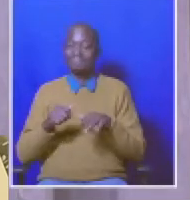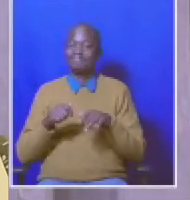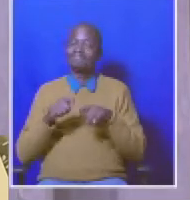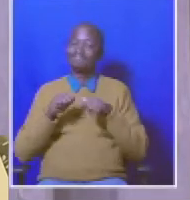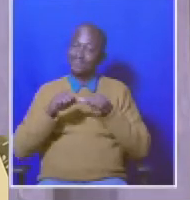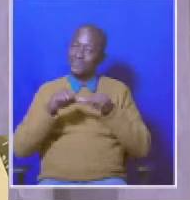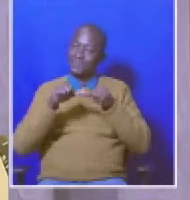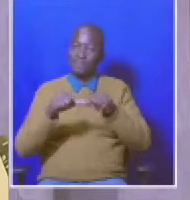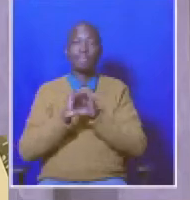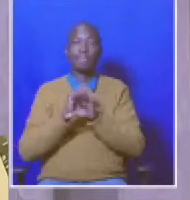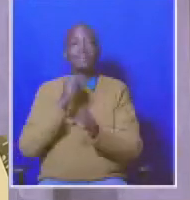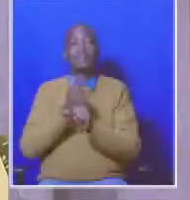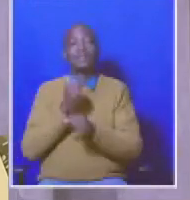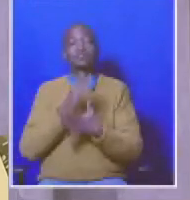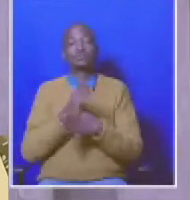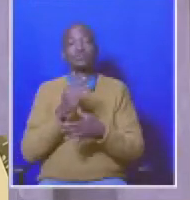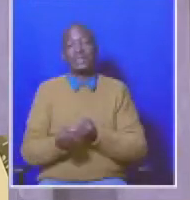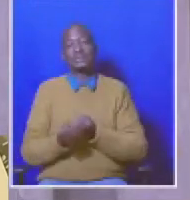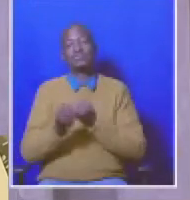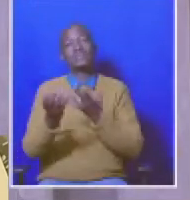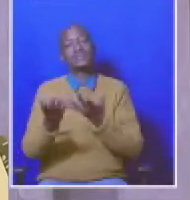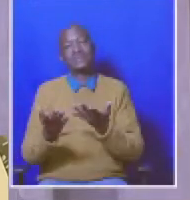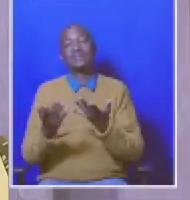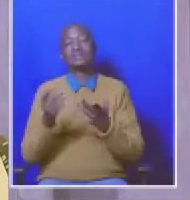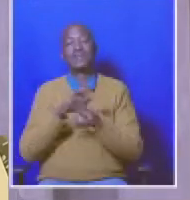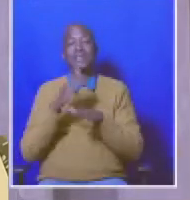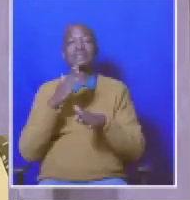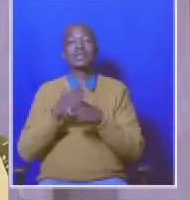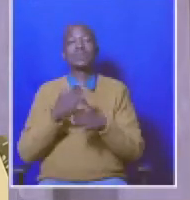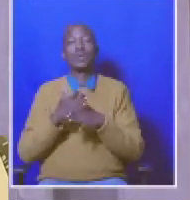deliver on our mandate and